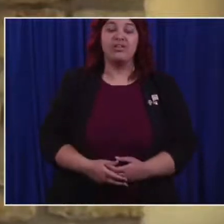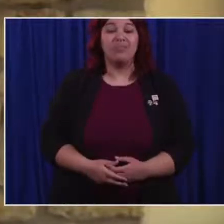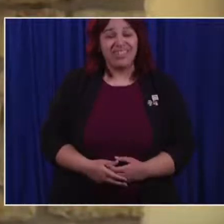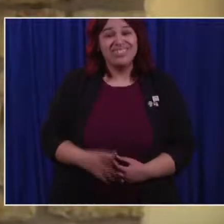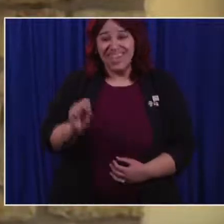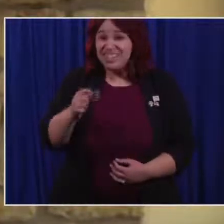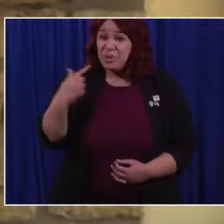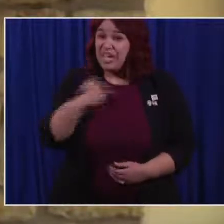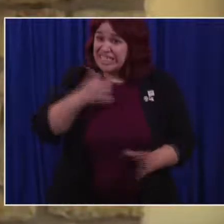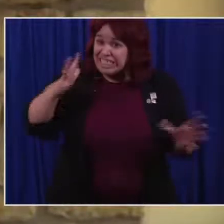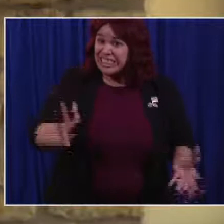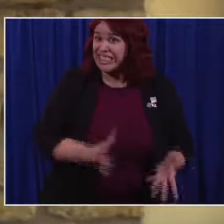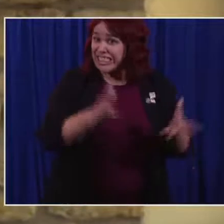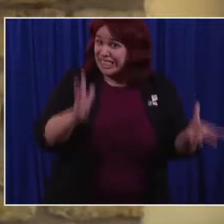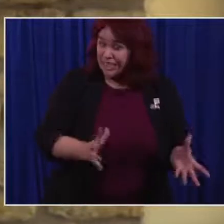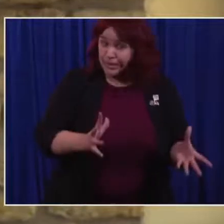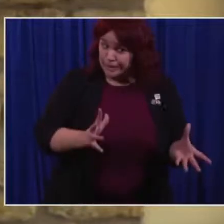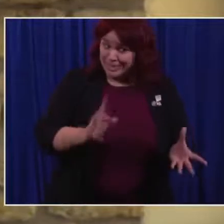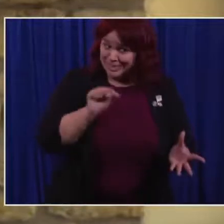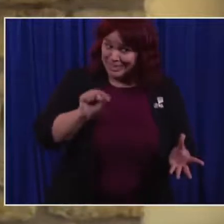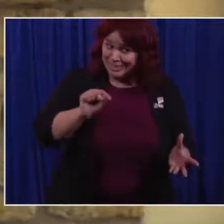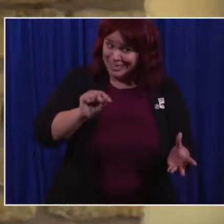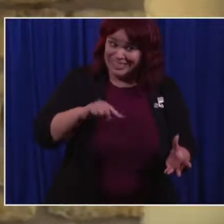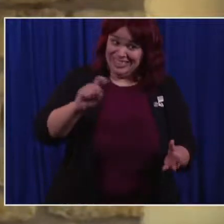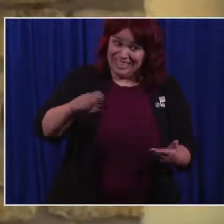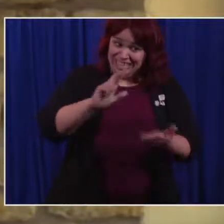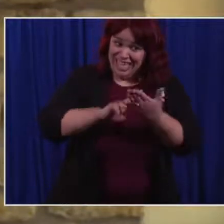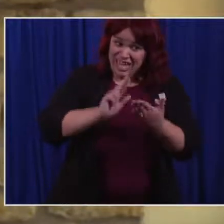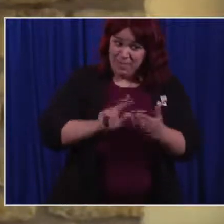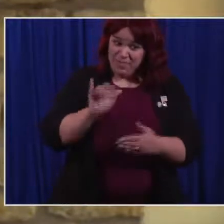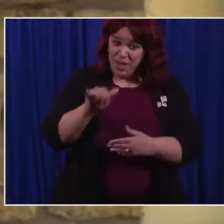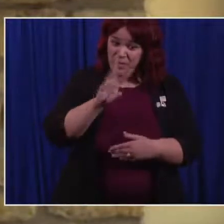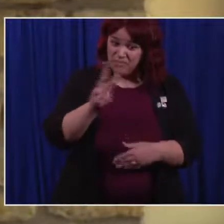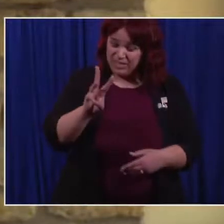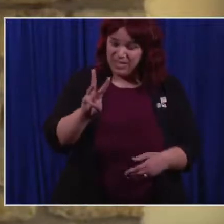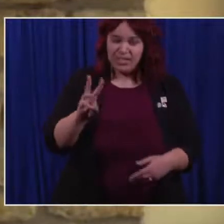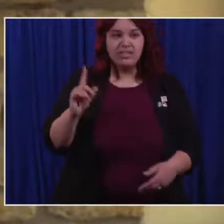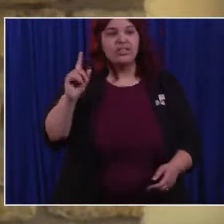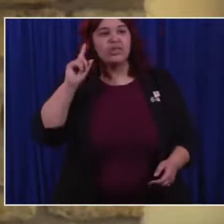hard. So yeah, it's very important.